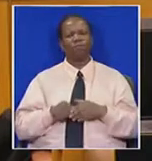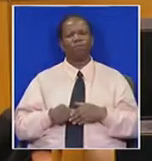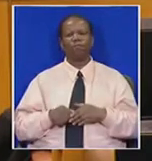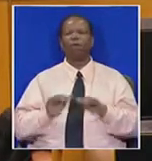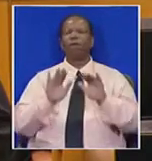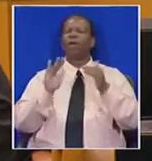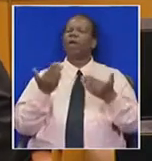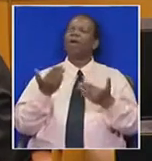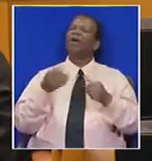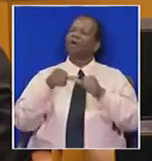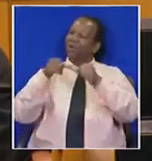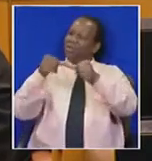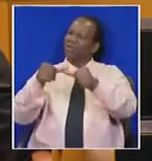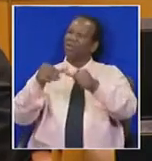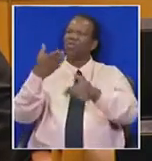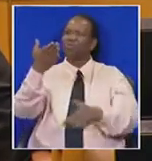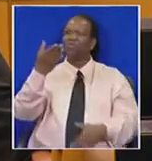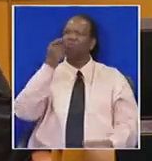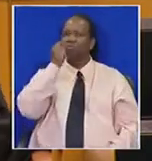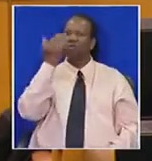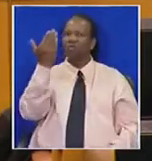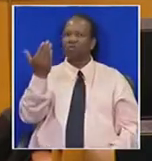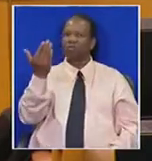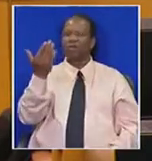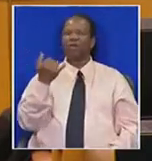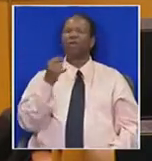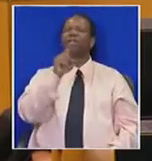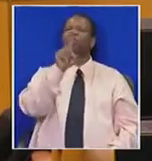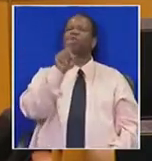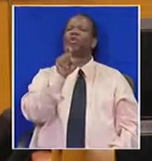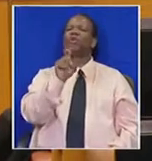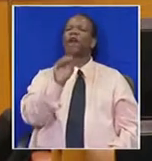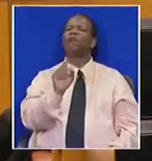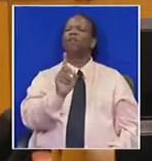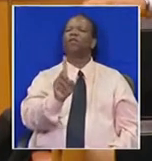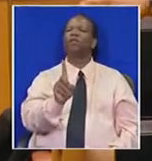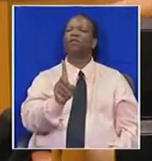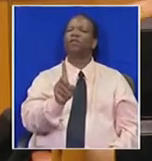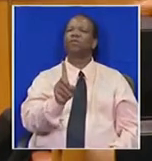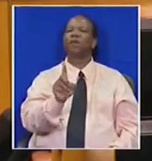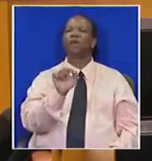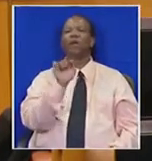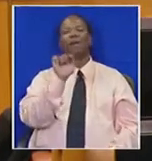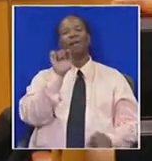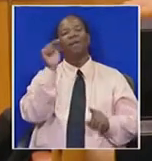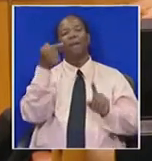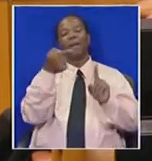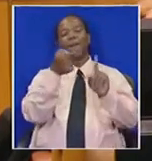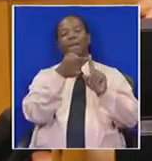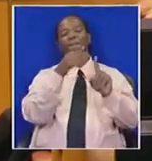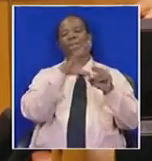Sir, please proceed. The question is this. Would the member tell this